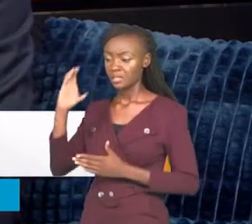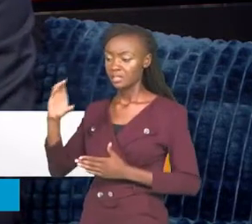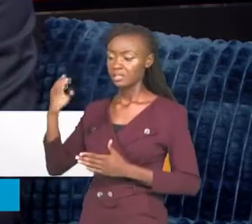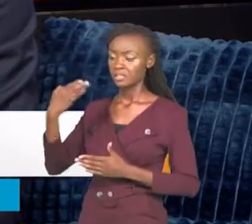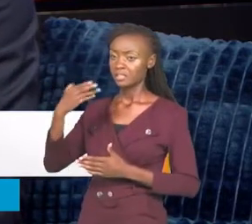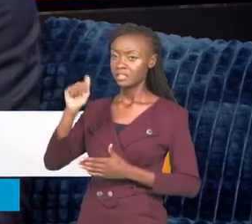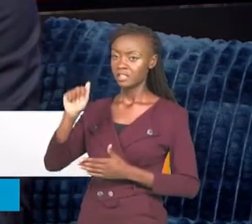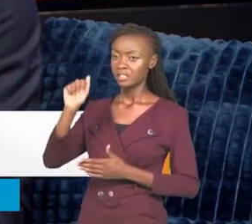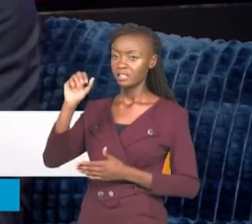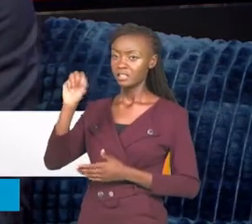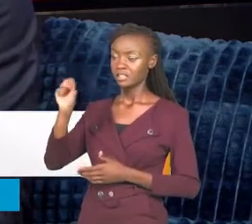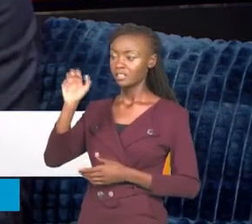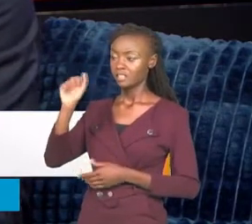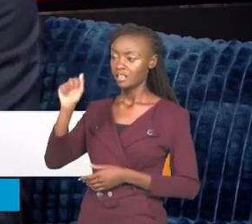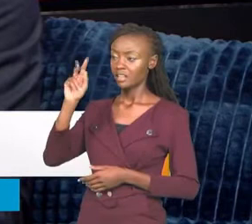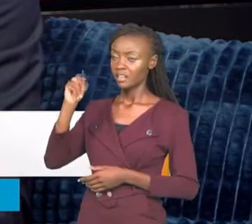spiritual